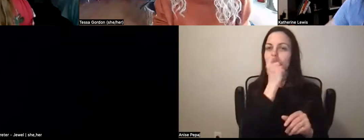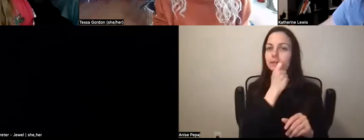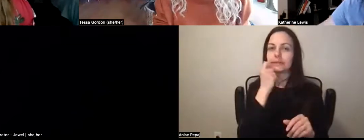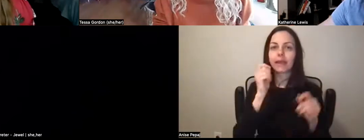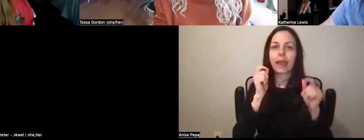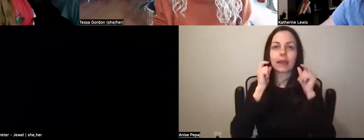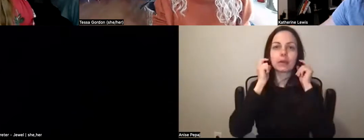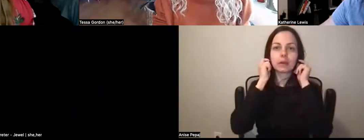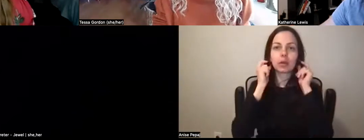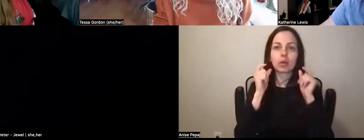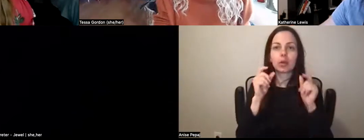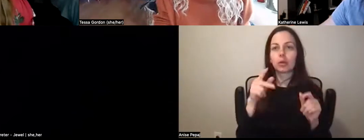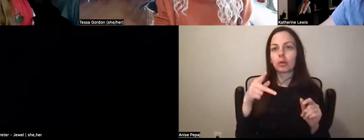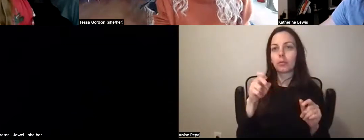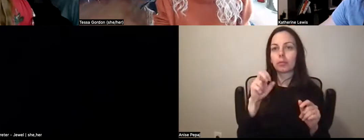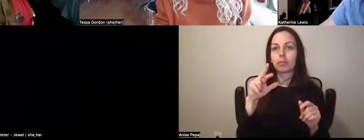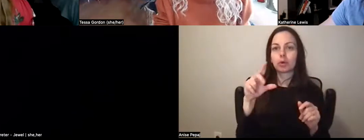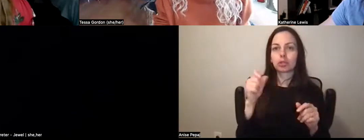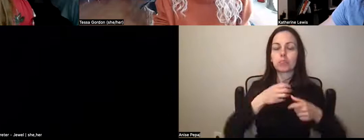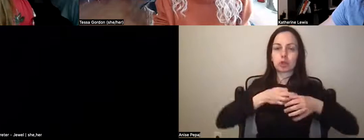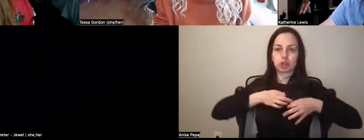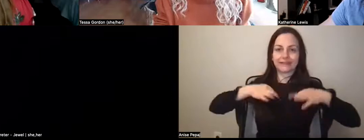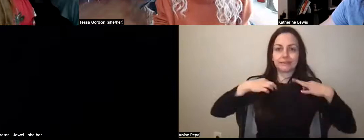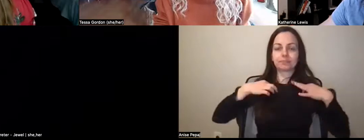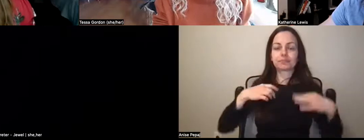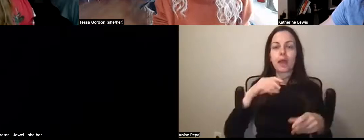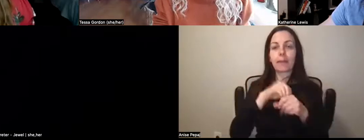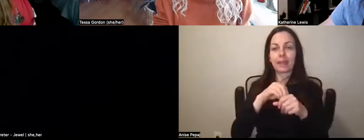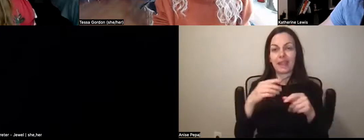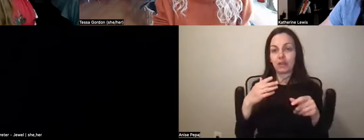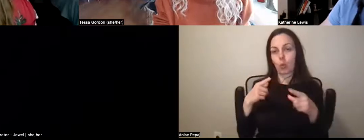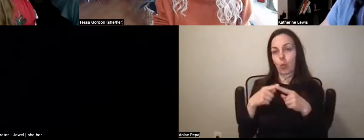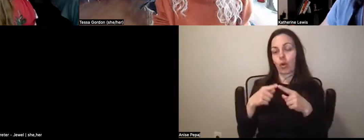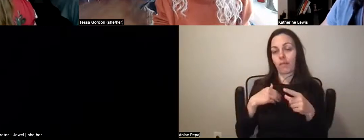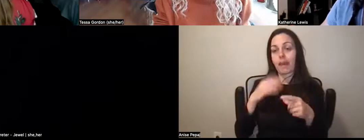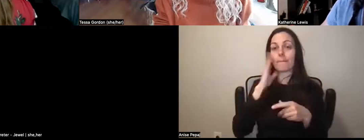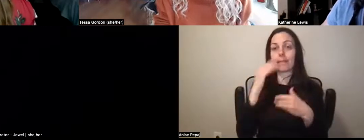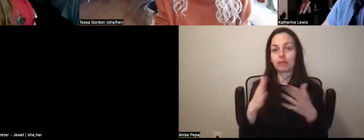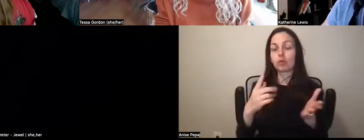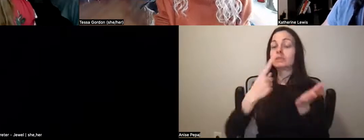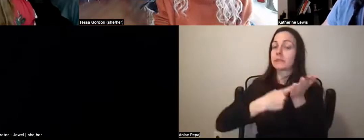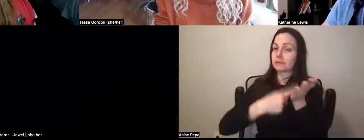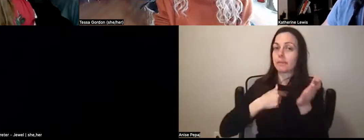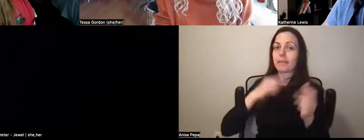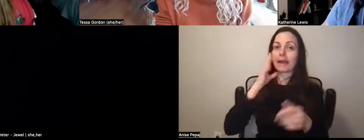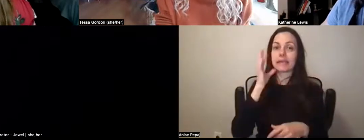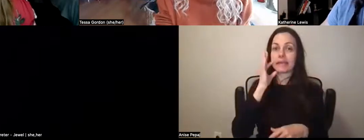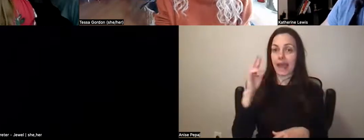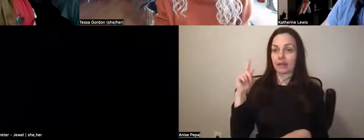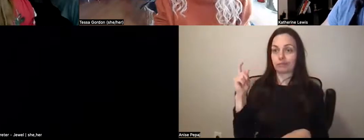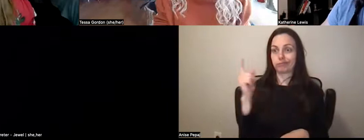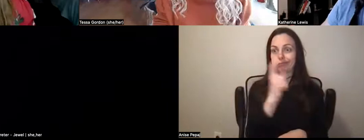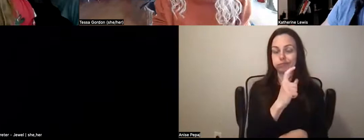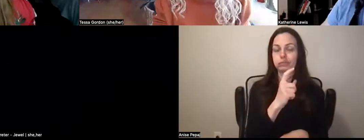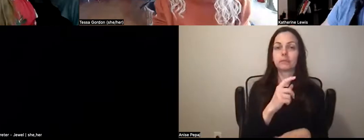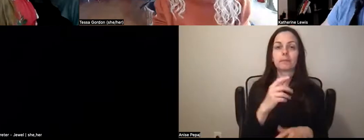pearls. And I am in a corner of my bedroom, and occasionally my cat is in view. She's not right now, but if any of